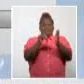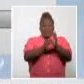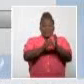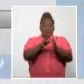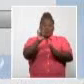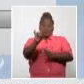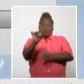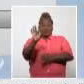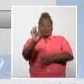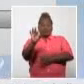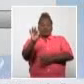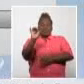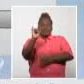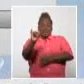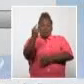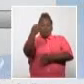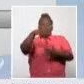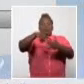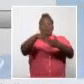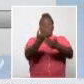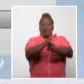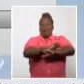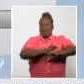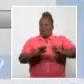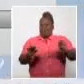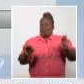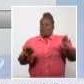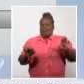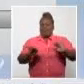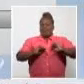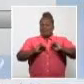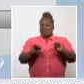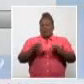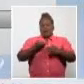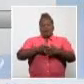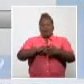37,986 in a single day. This represents